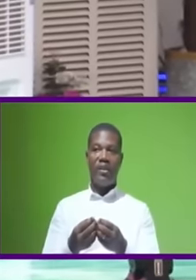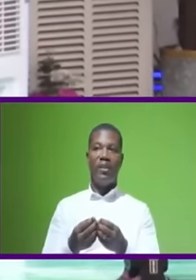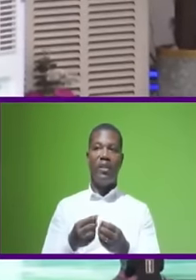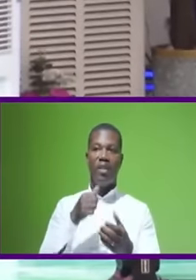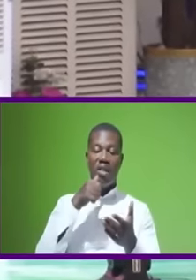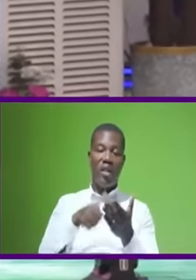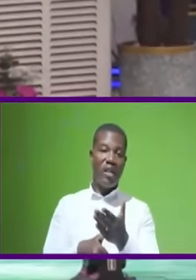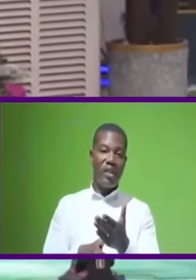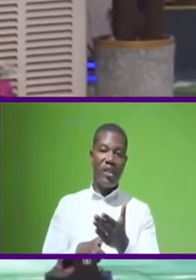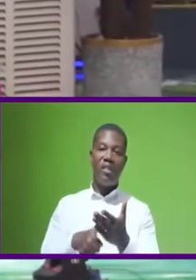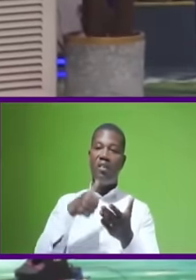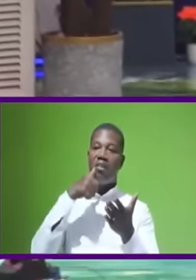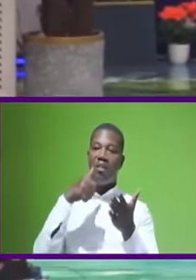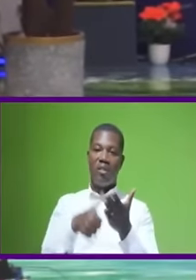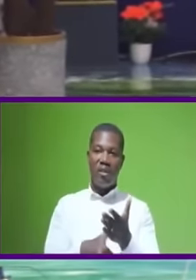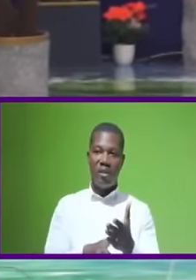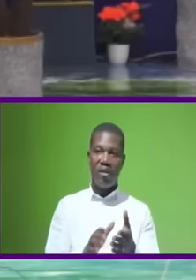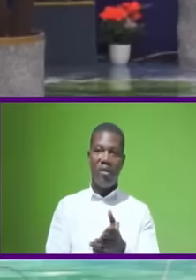Letters.